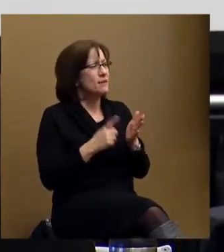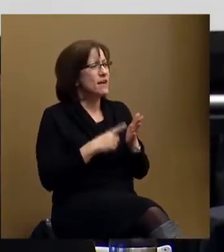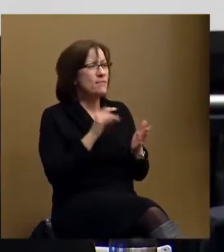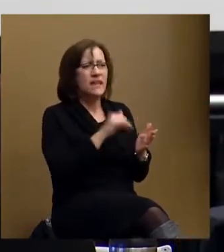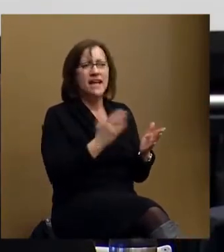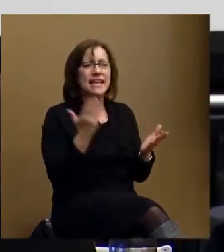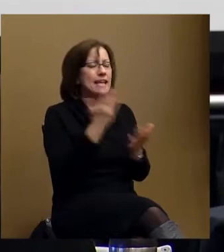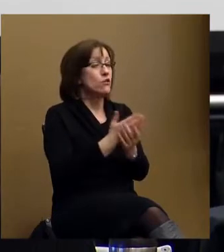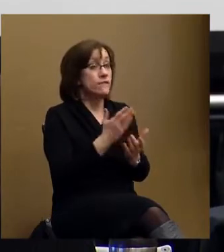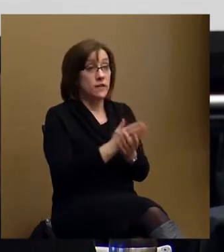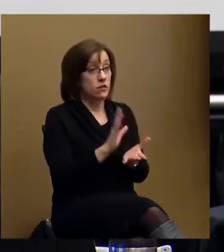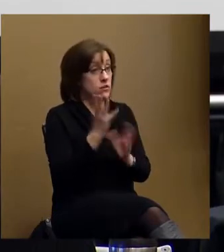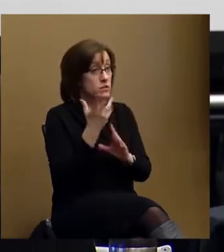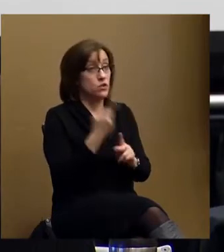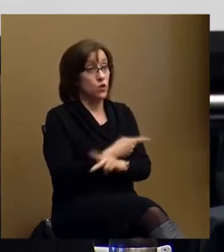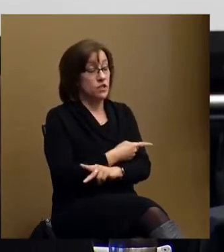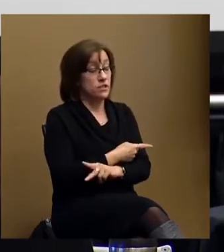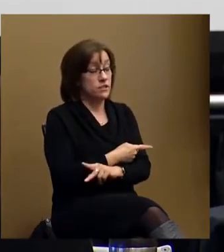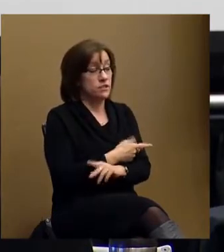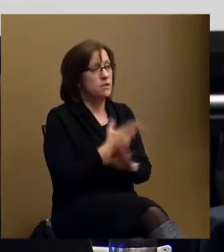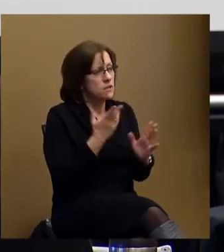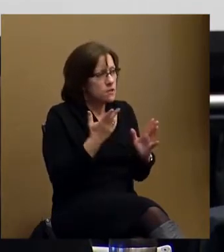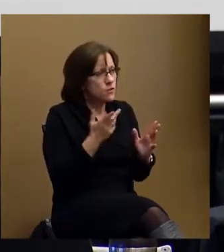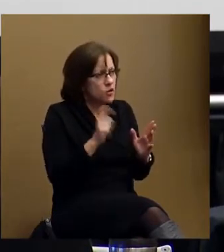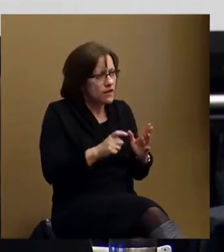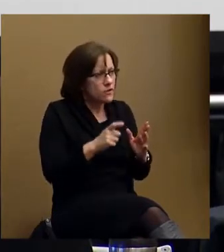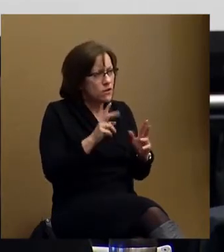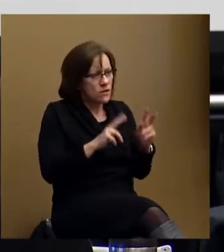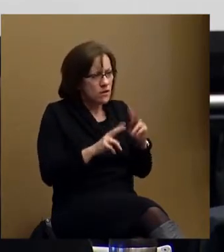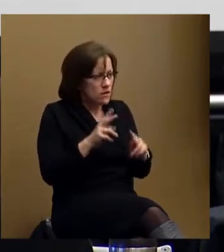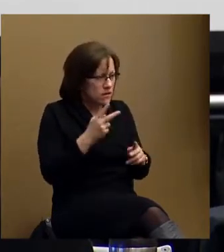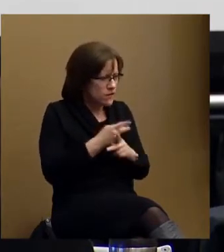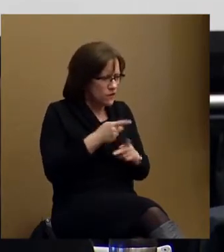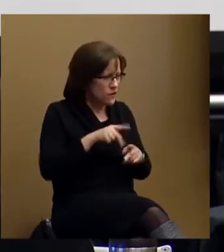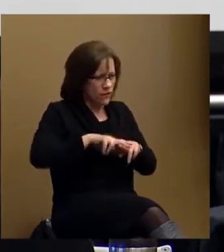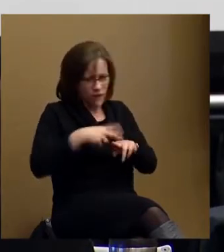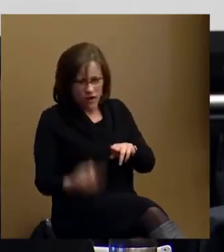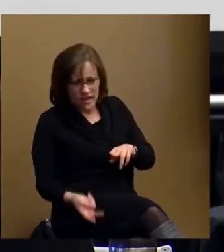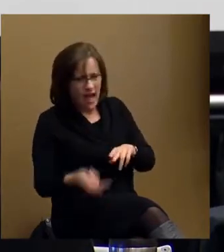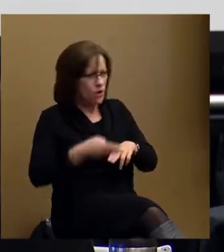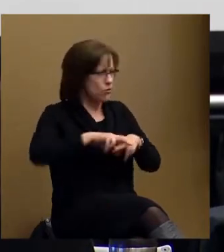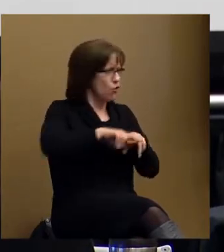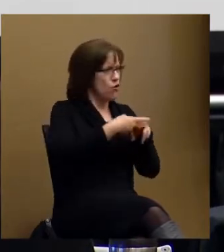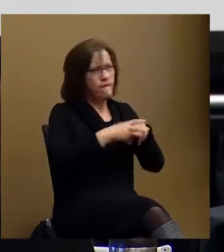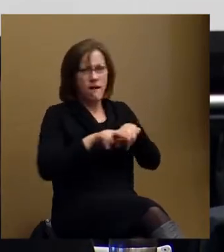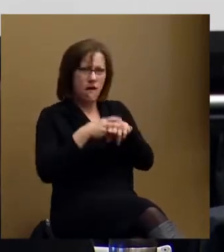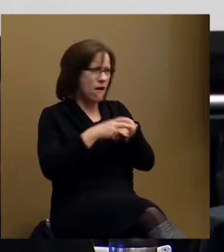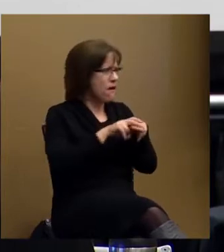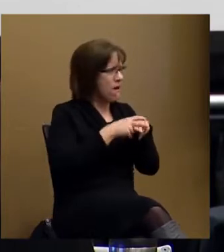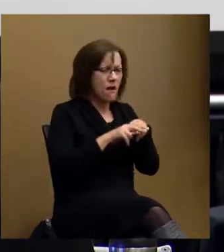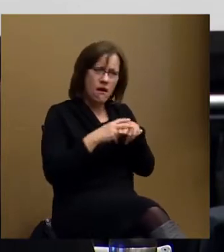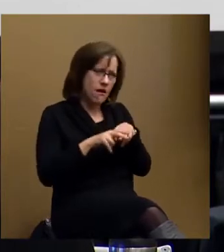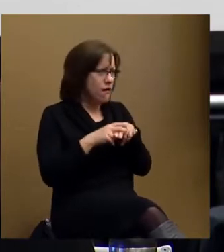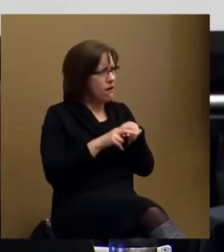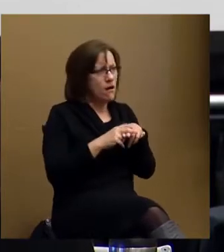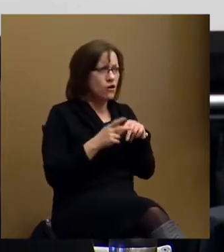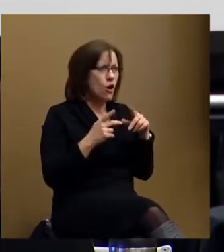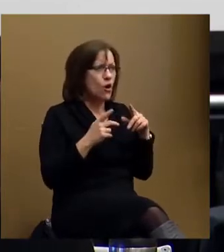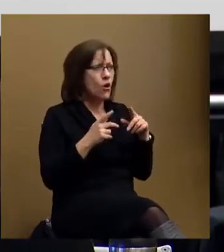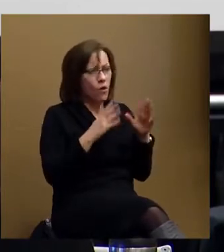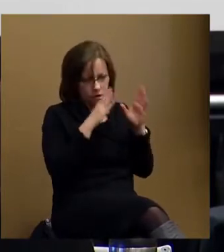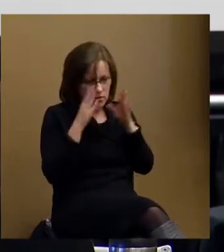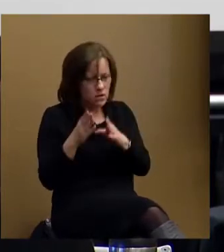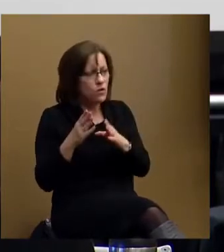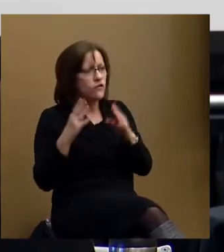interfere. But try to figure out if they're falling out of the chair, moving all over the place, go vestibular, go